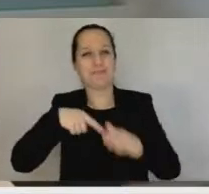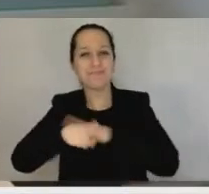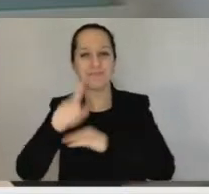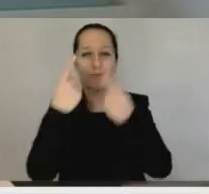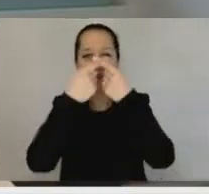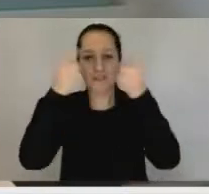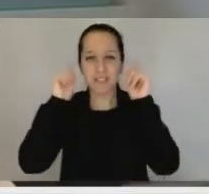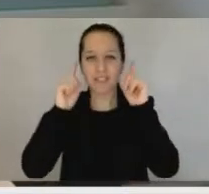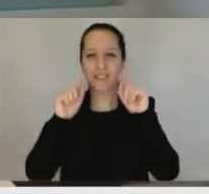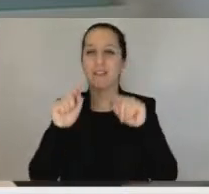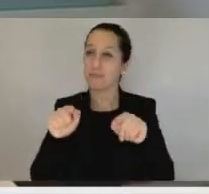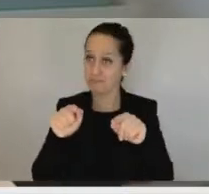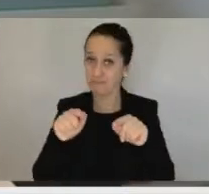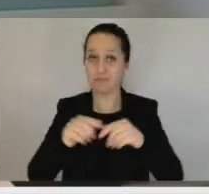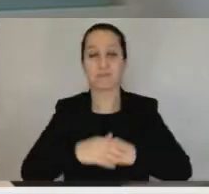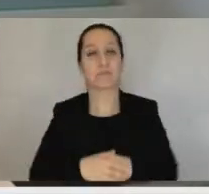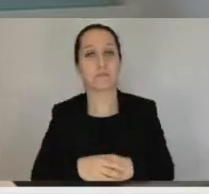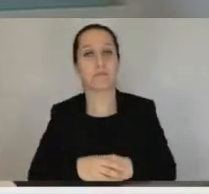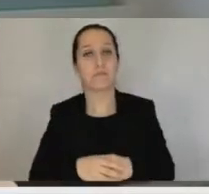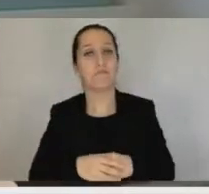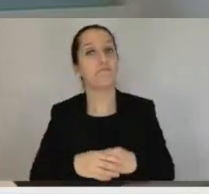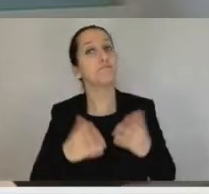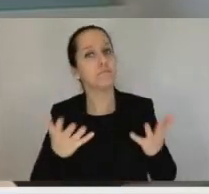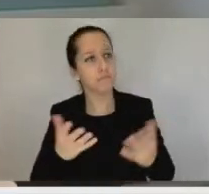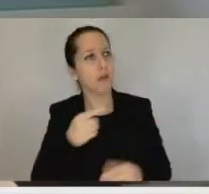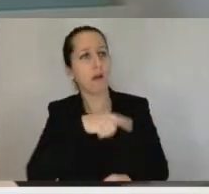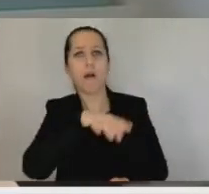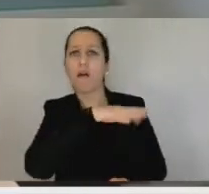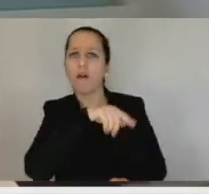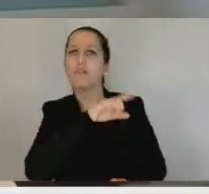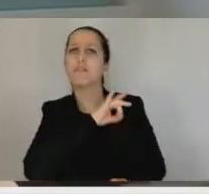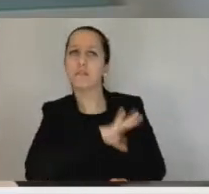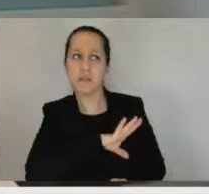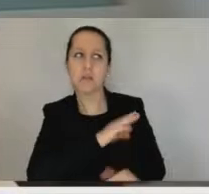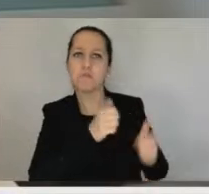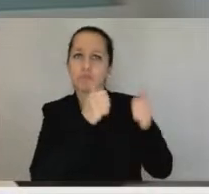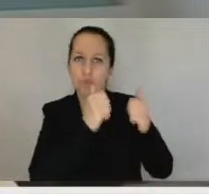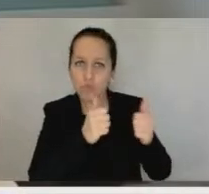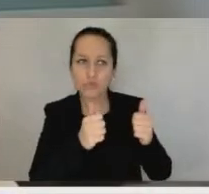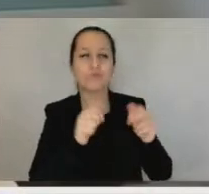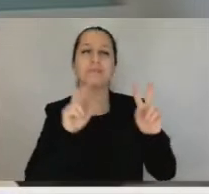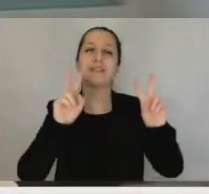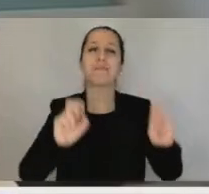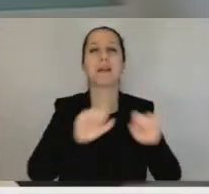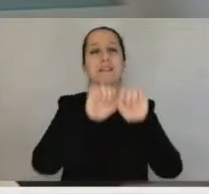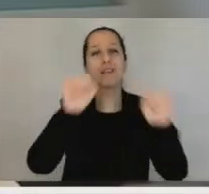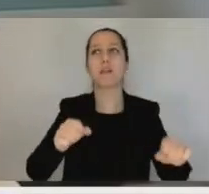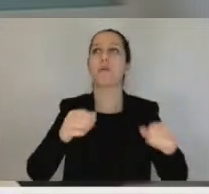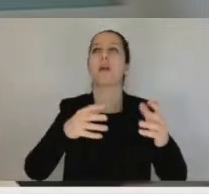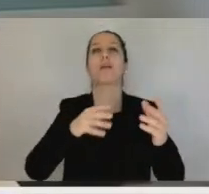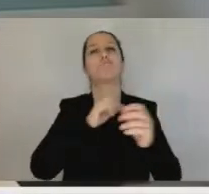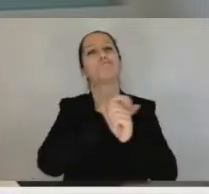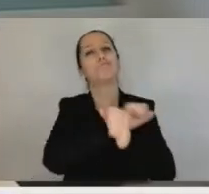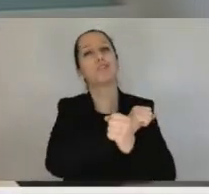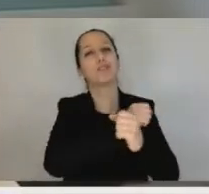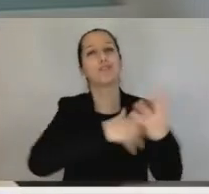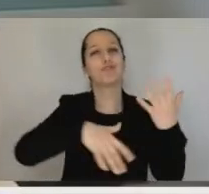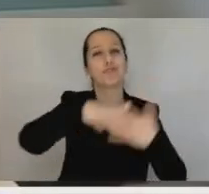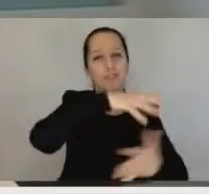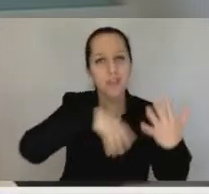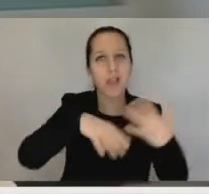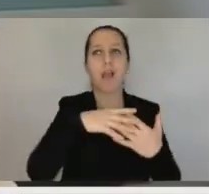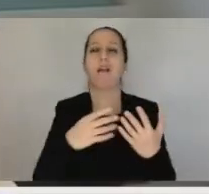protection systems, access to education, is a way of protecting against the